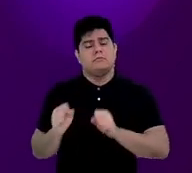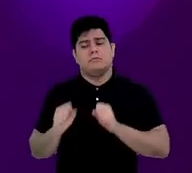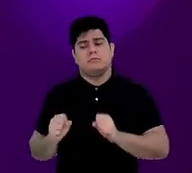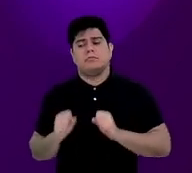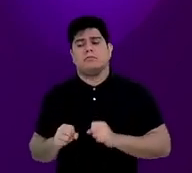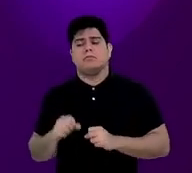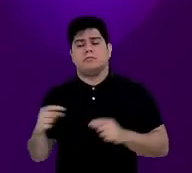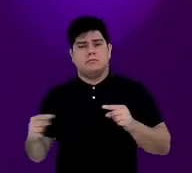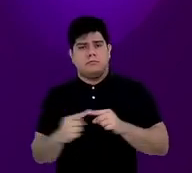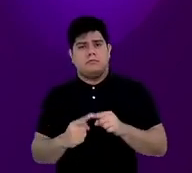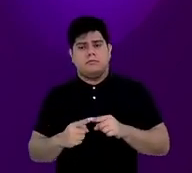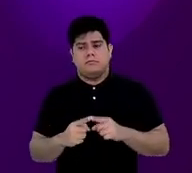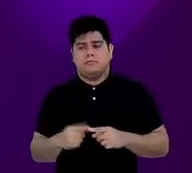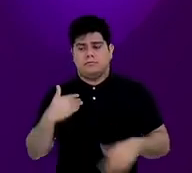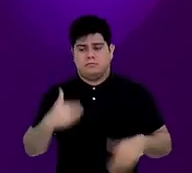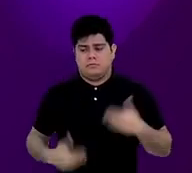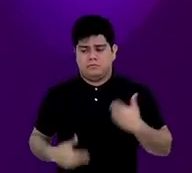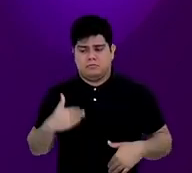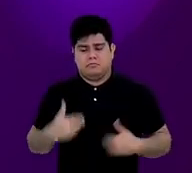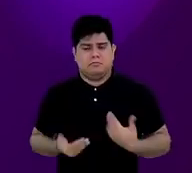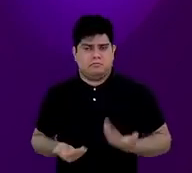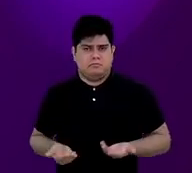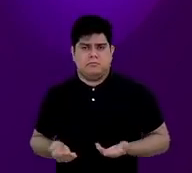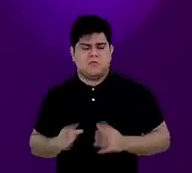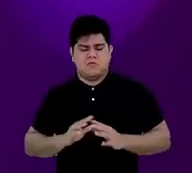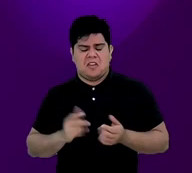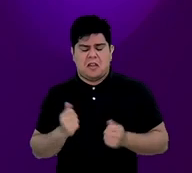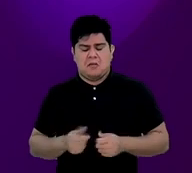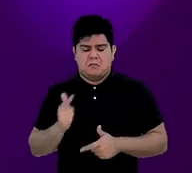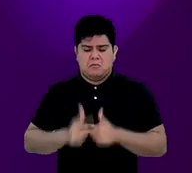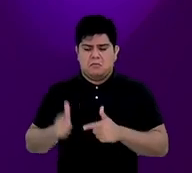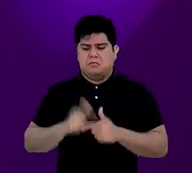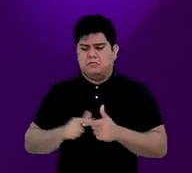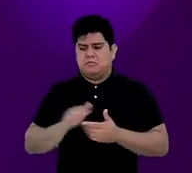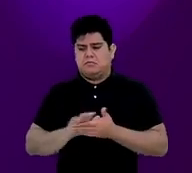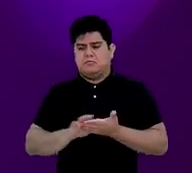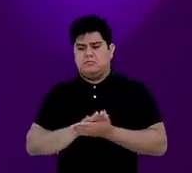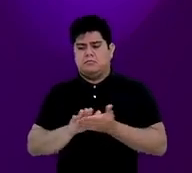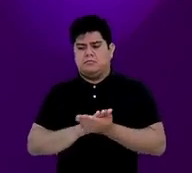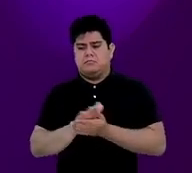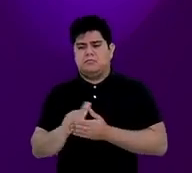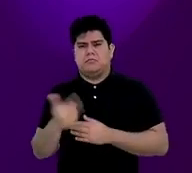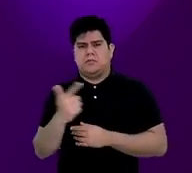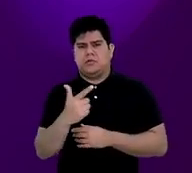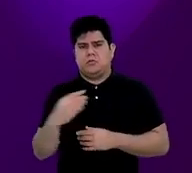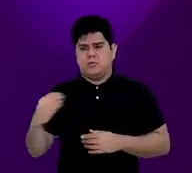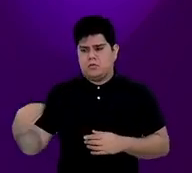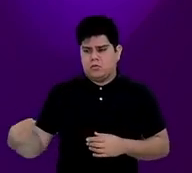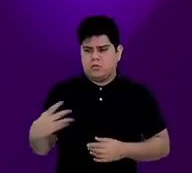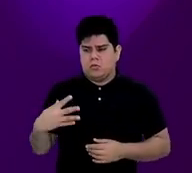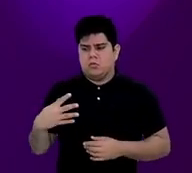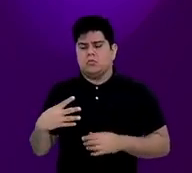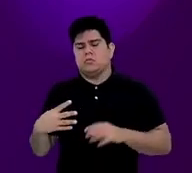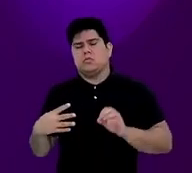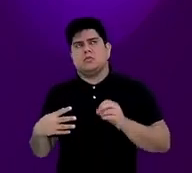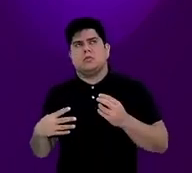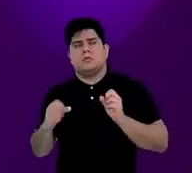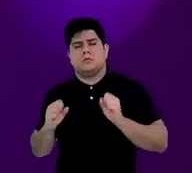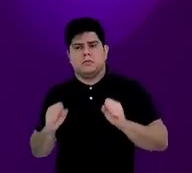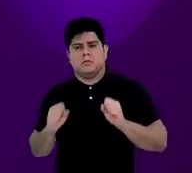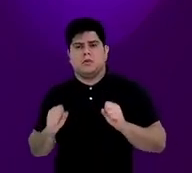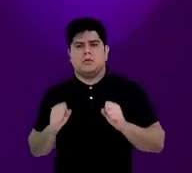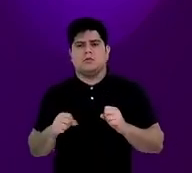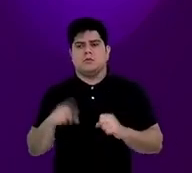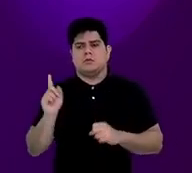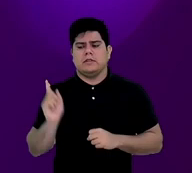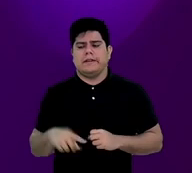any damage with them. And LEDs have been approved as safe by the FDA, which doesn't mean they've